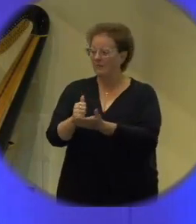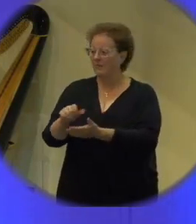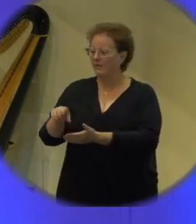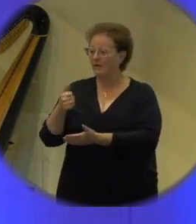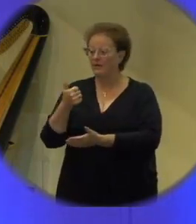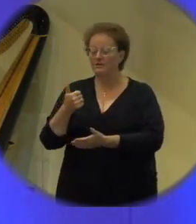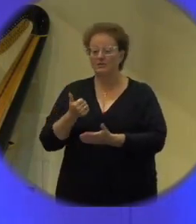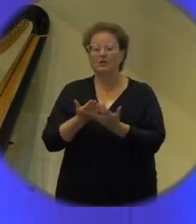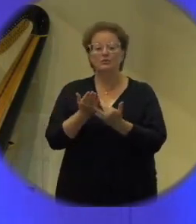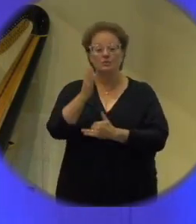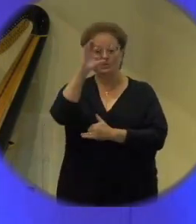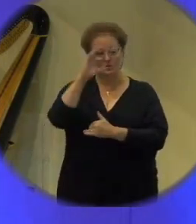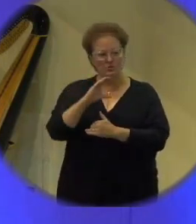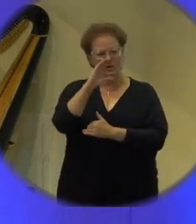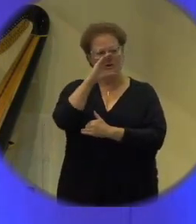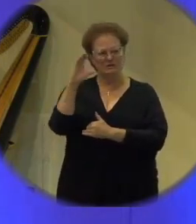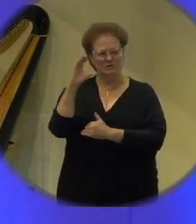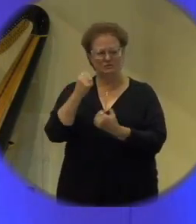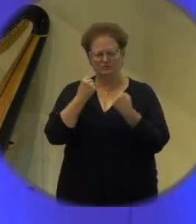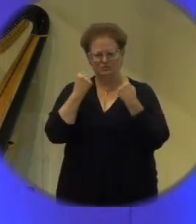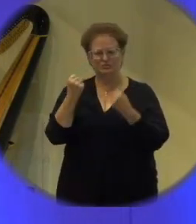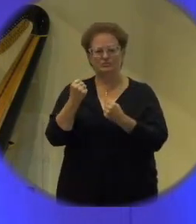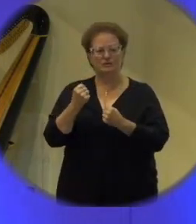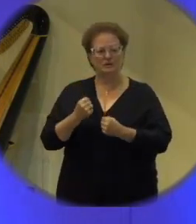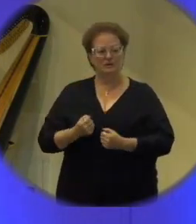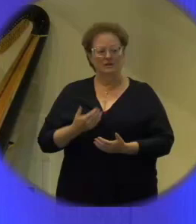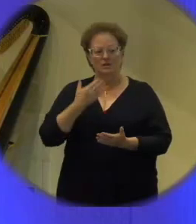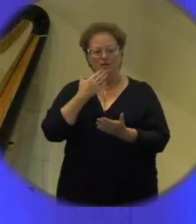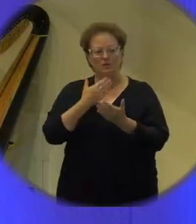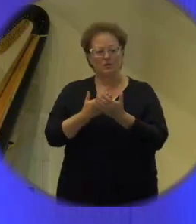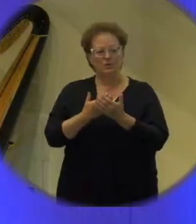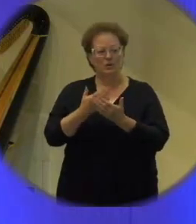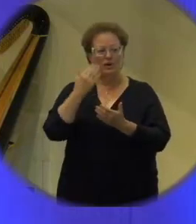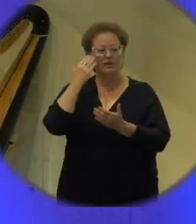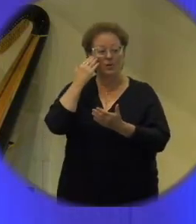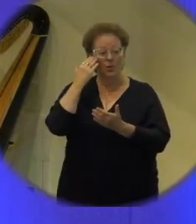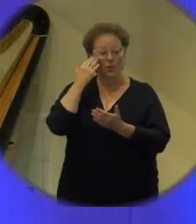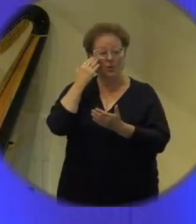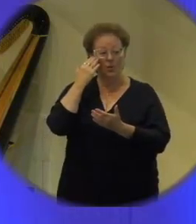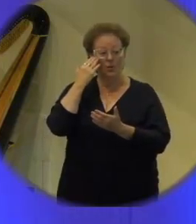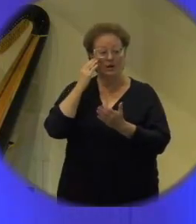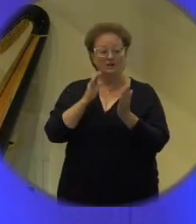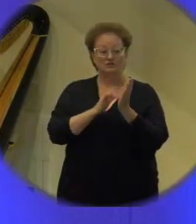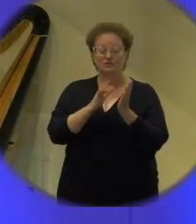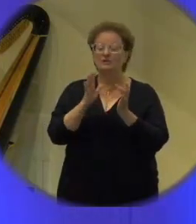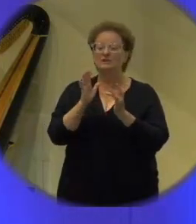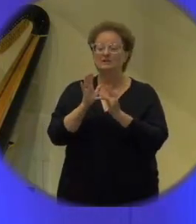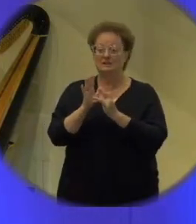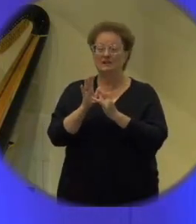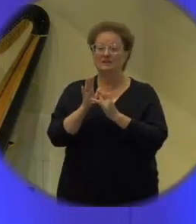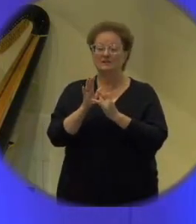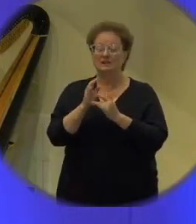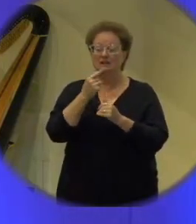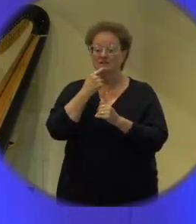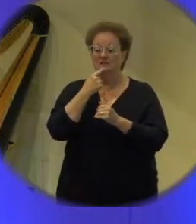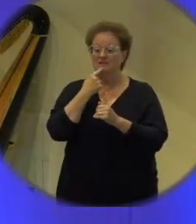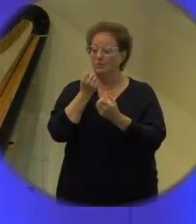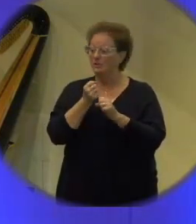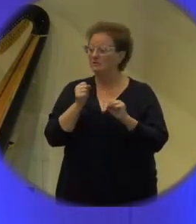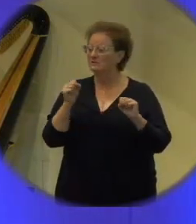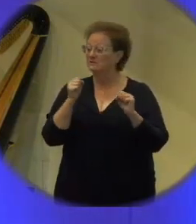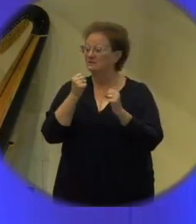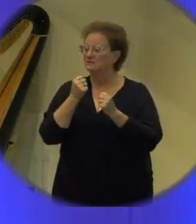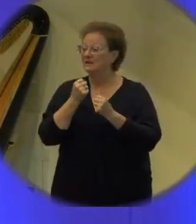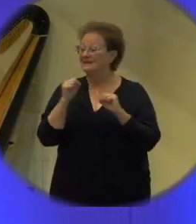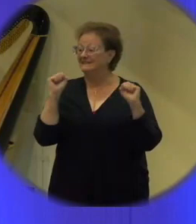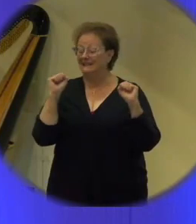It comes through the cross. So it's good to know. It's good to hear that, you know, this Jesus who opens up his hands and says, you are safe in my hands. Paul